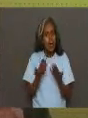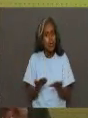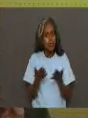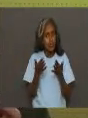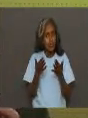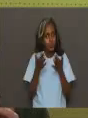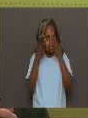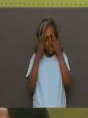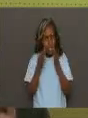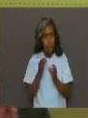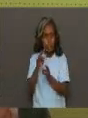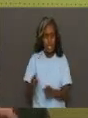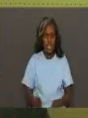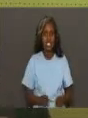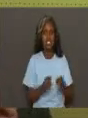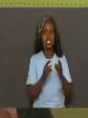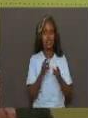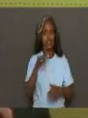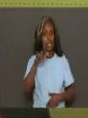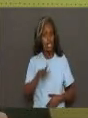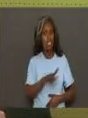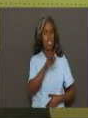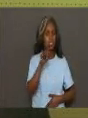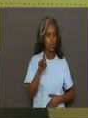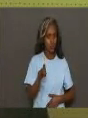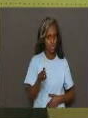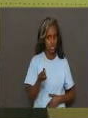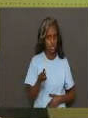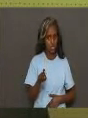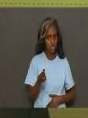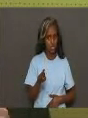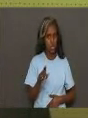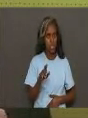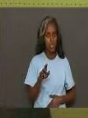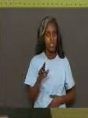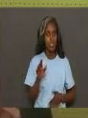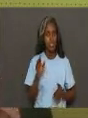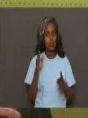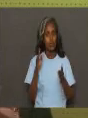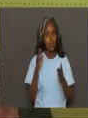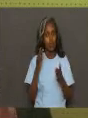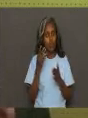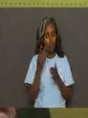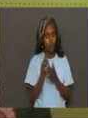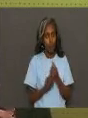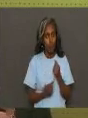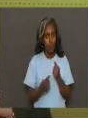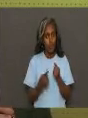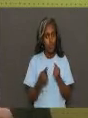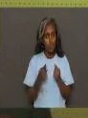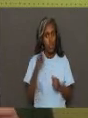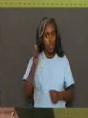a system of linear equations into an